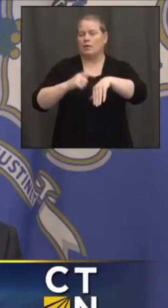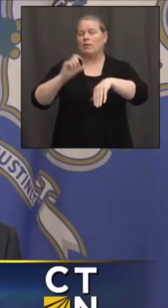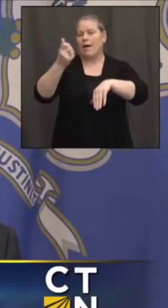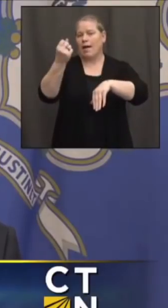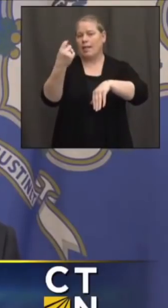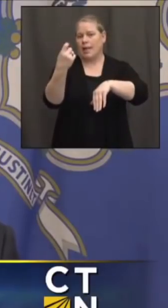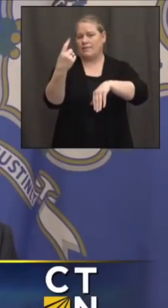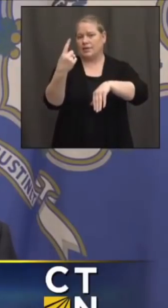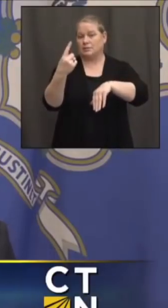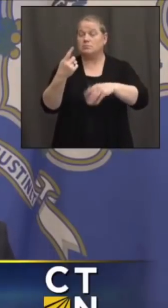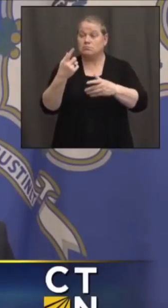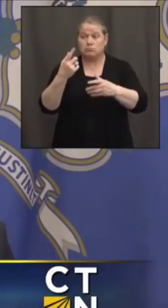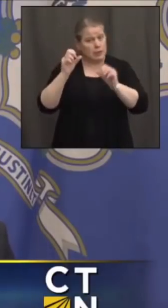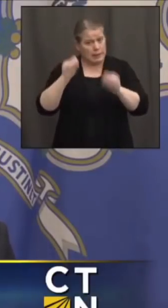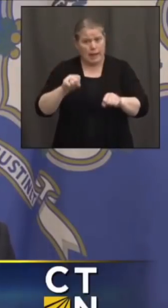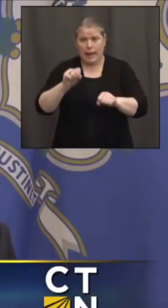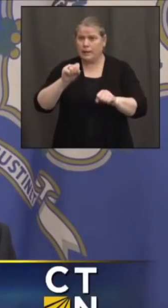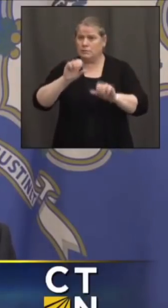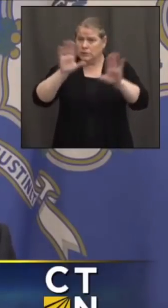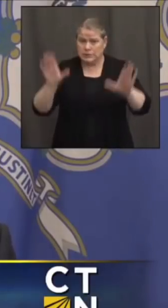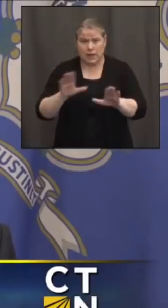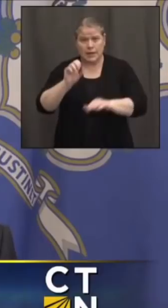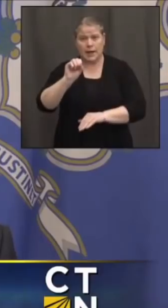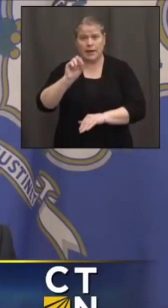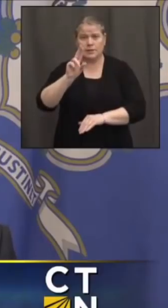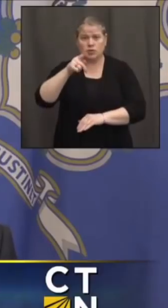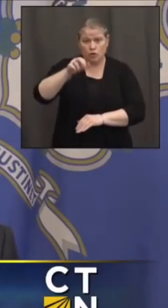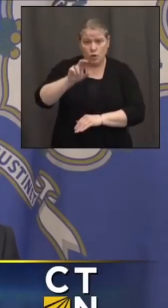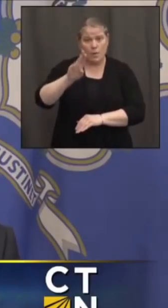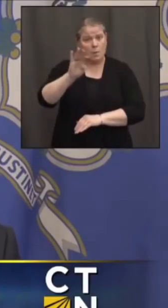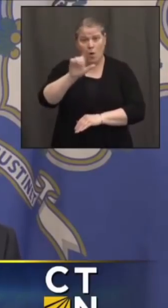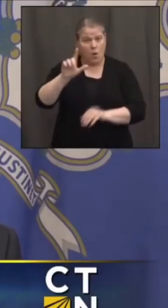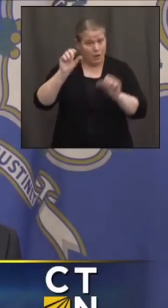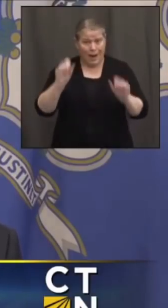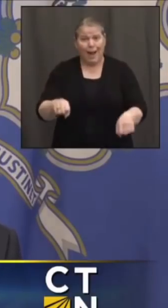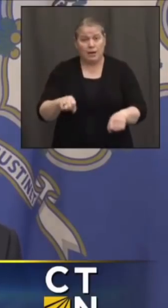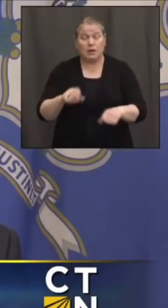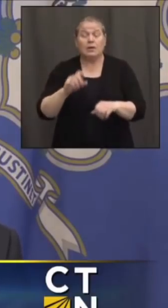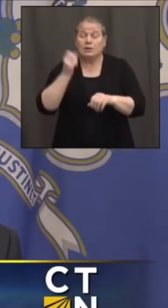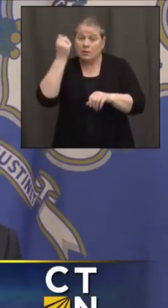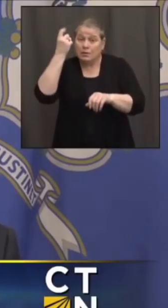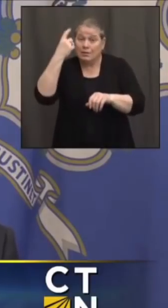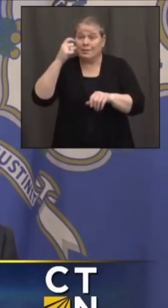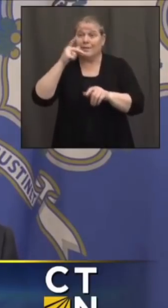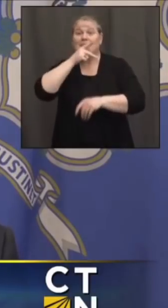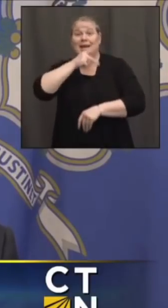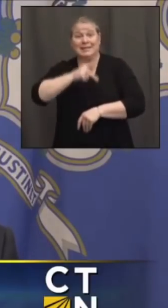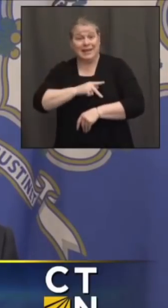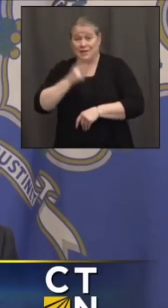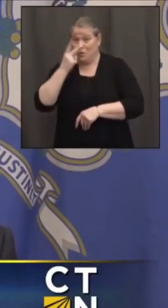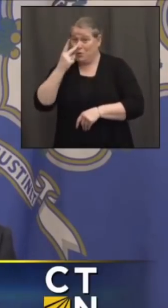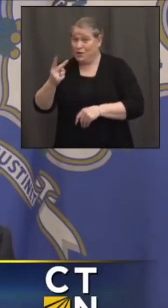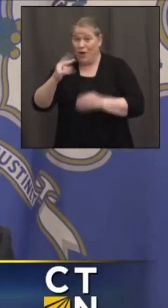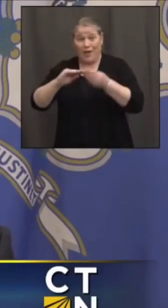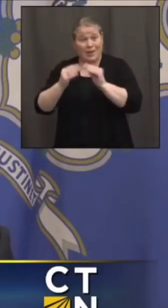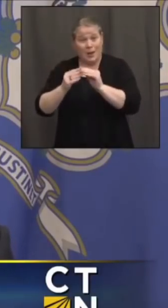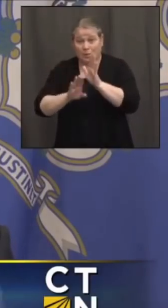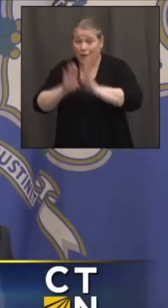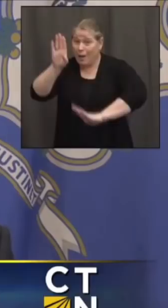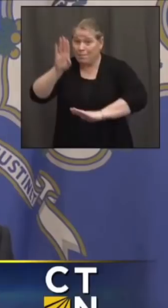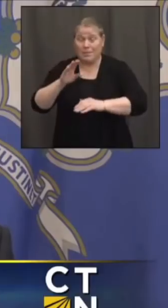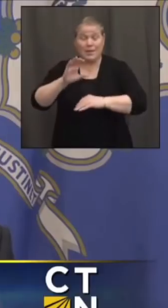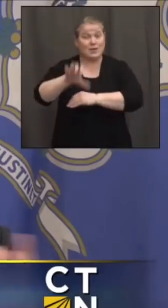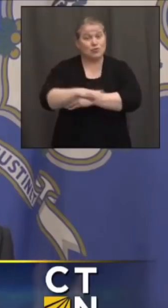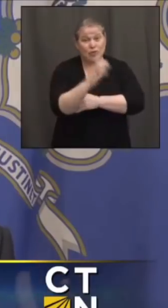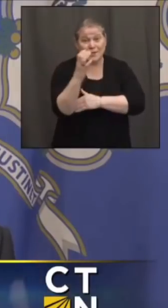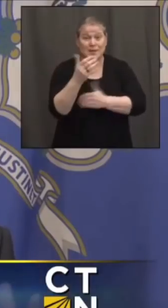look, saw what happened after Thanksgiving, saw what happens in and around Christmas and New Year's. I want to make sure that Super